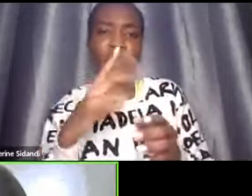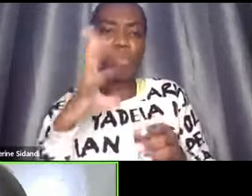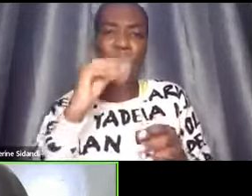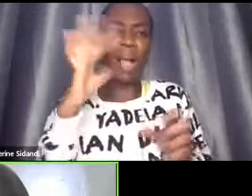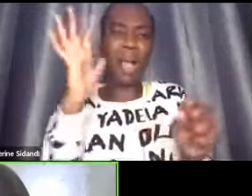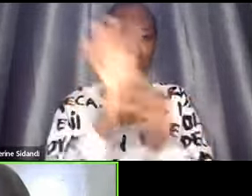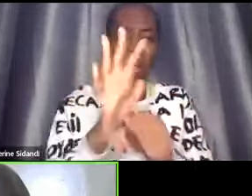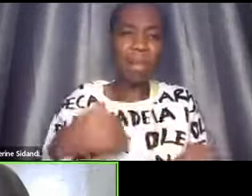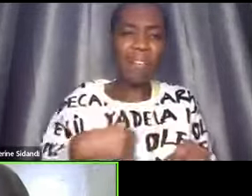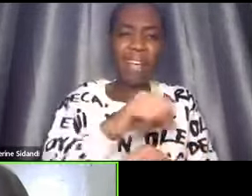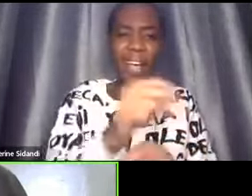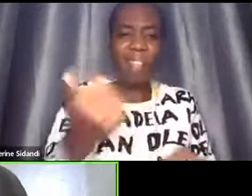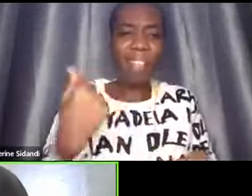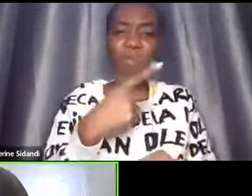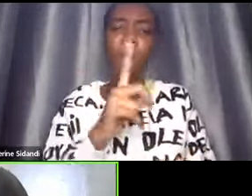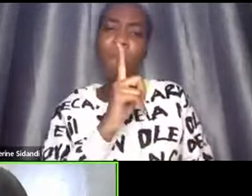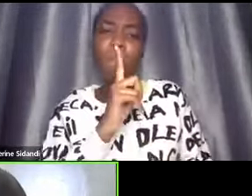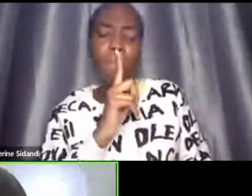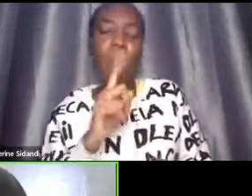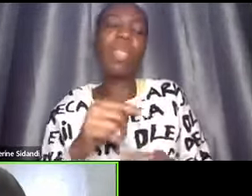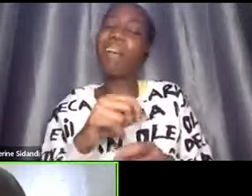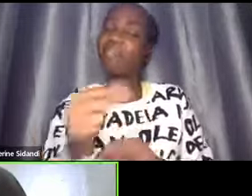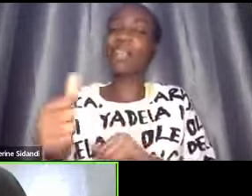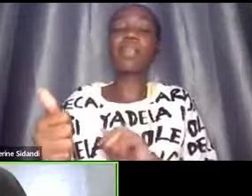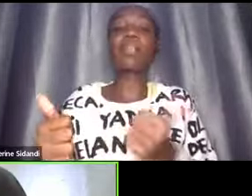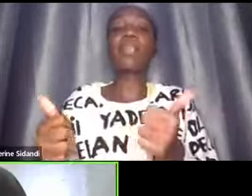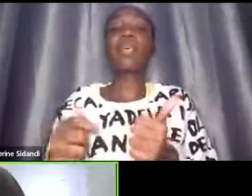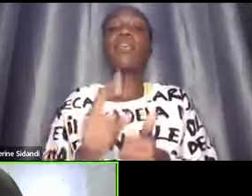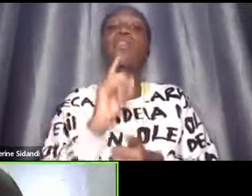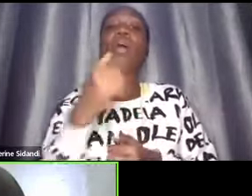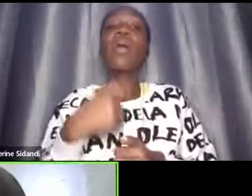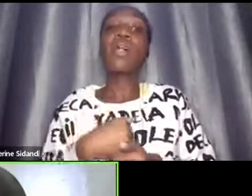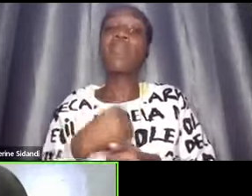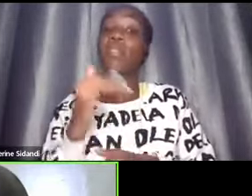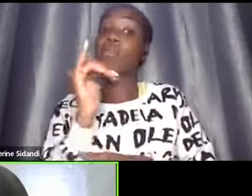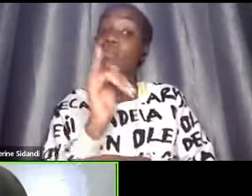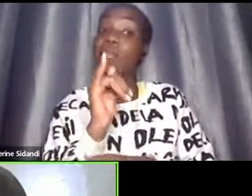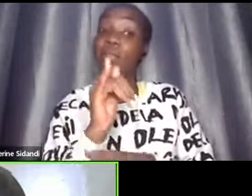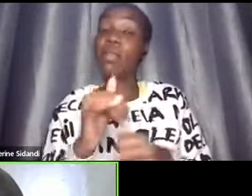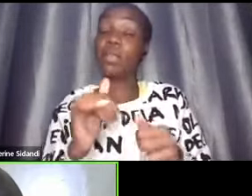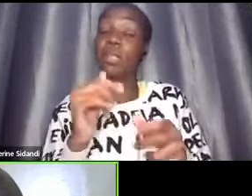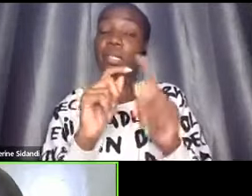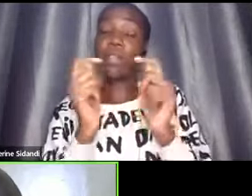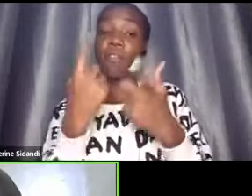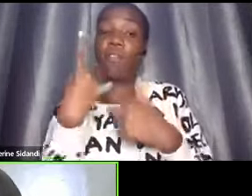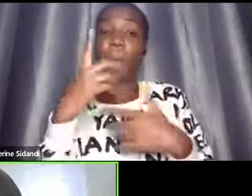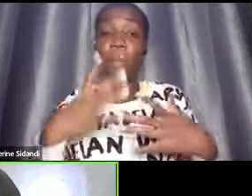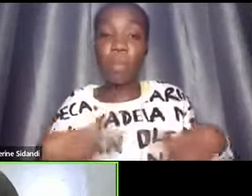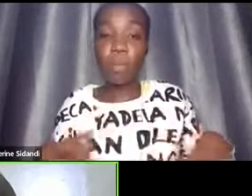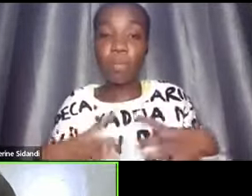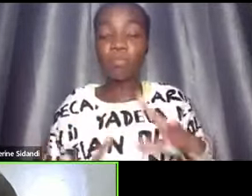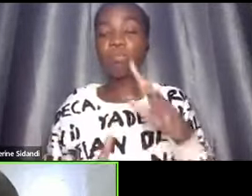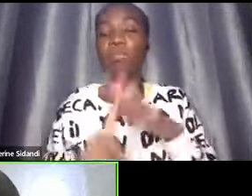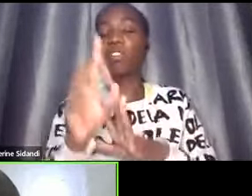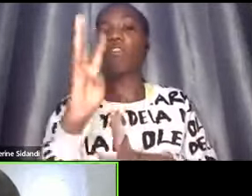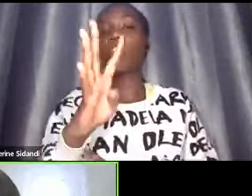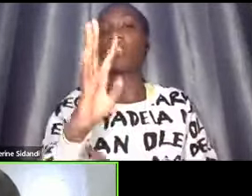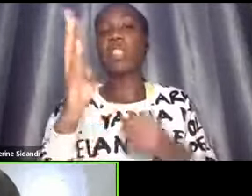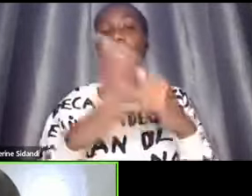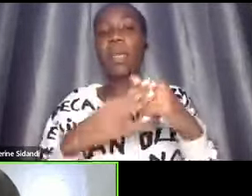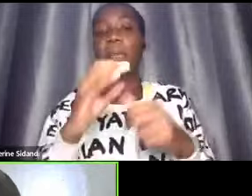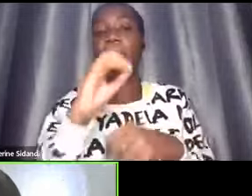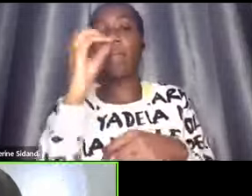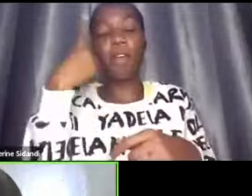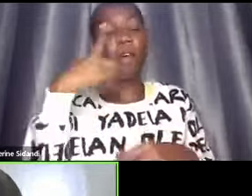melancholic, etc., etc. These types of clashes are they cause 49% of the conflicts at the